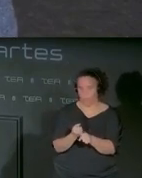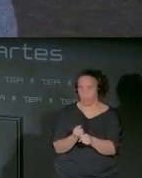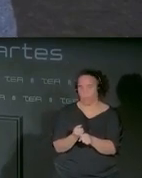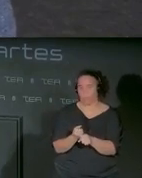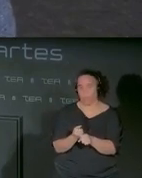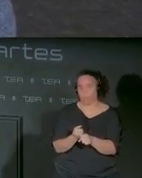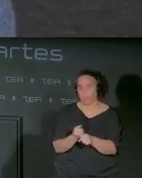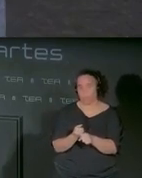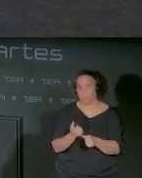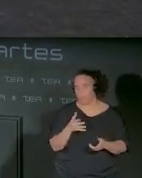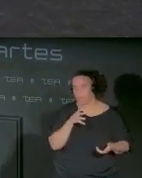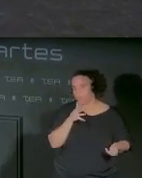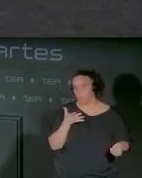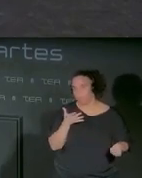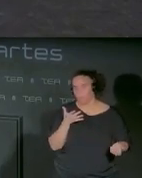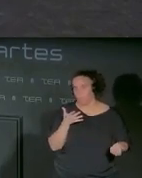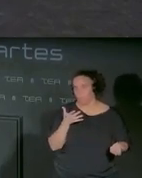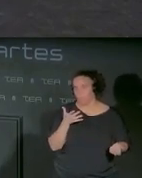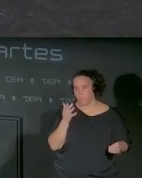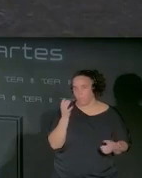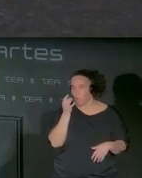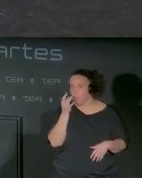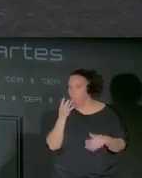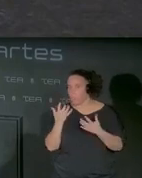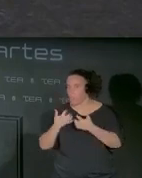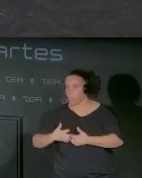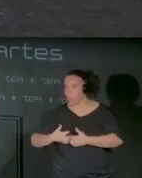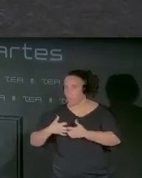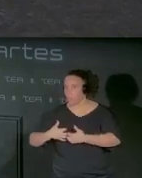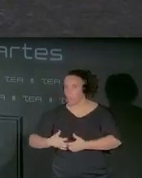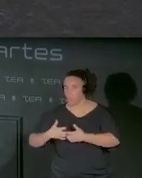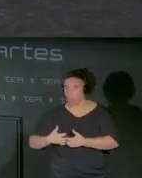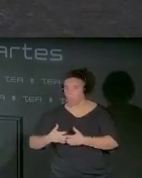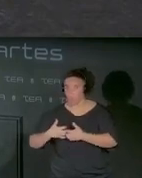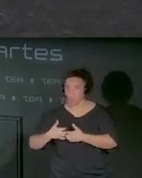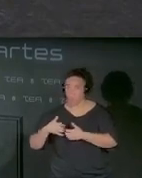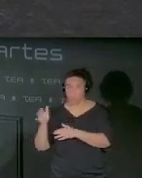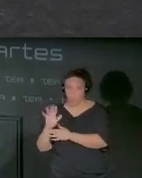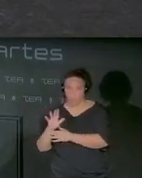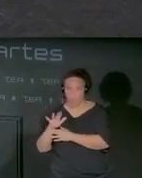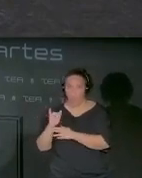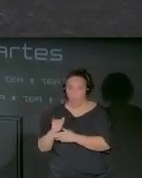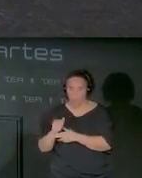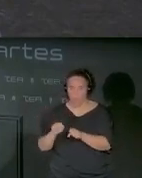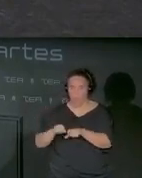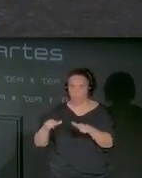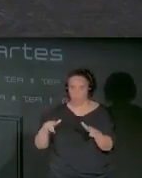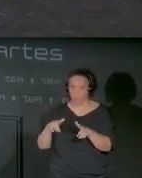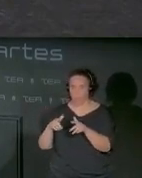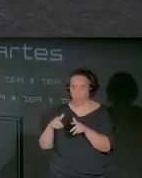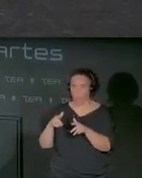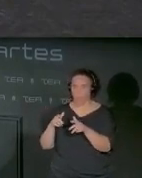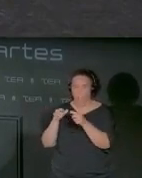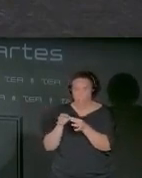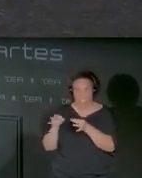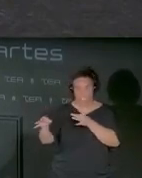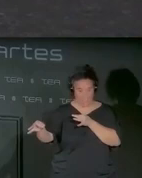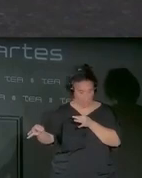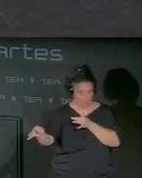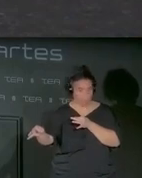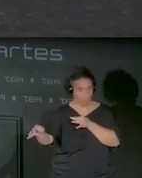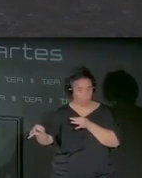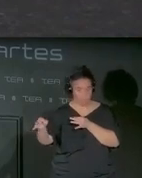making profits, but why are they making profits? Because you have creative workers that are creating something. If they wouldn't create something, they